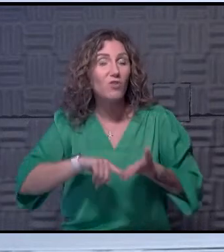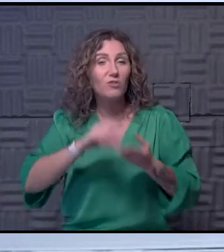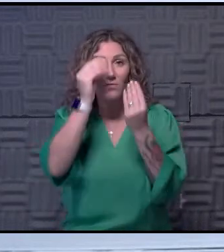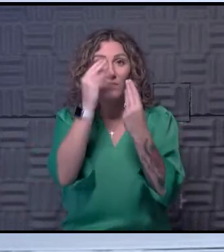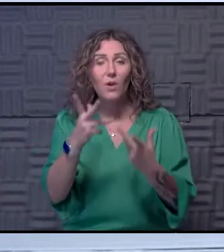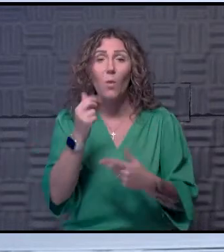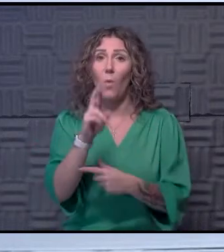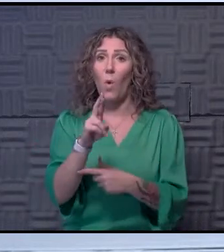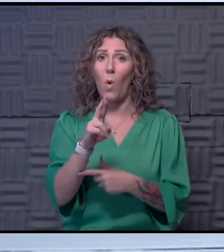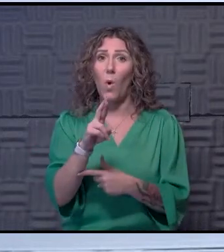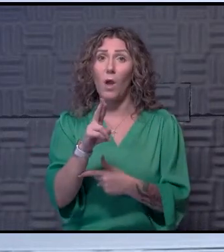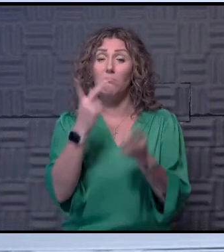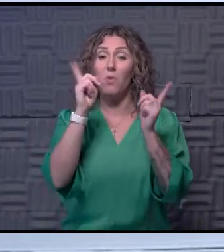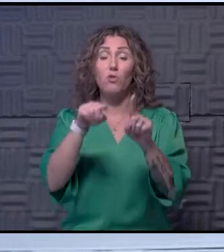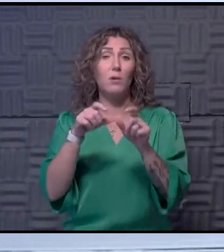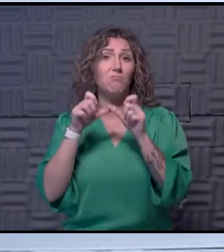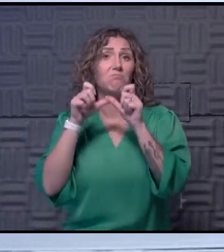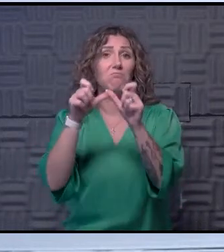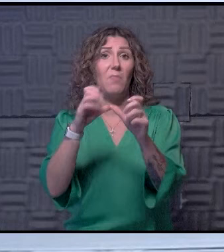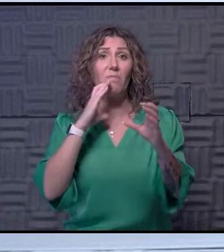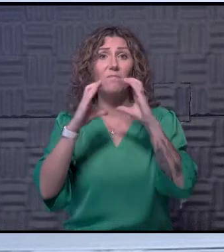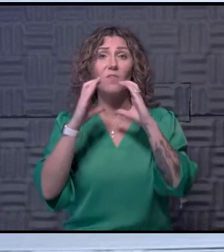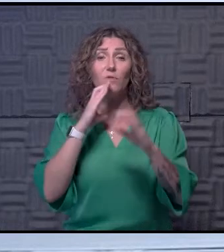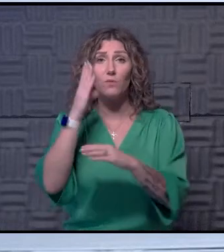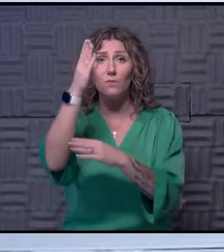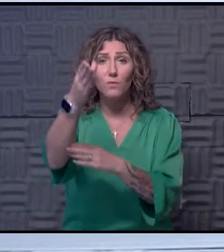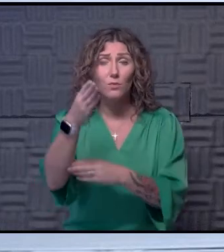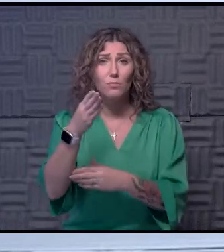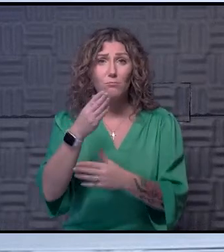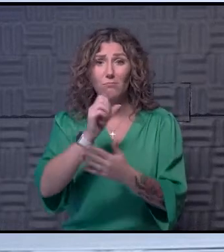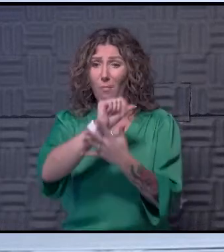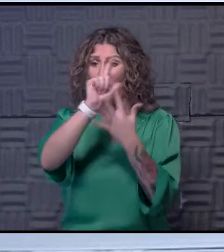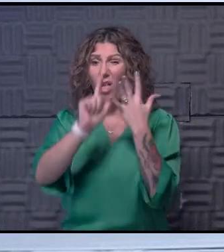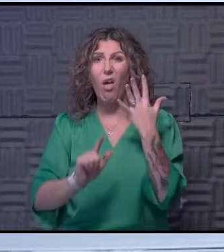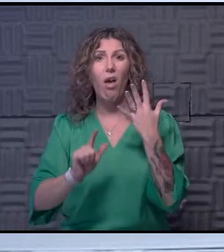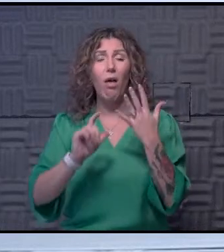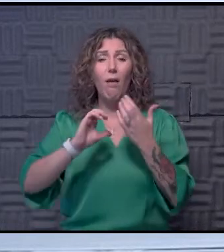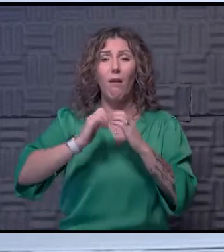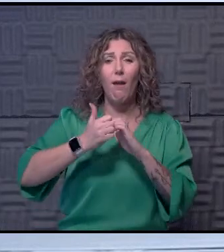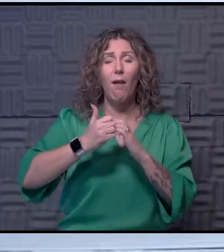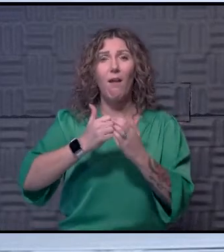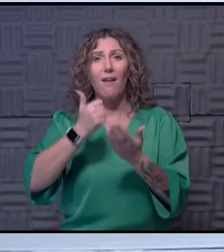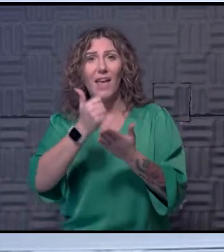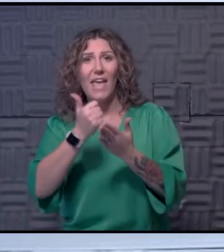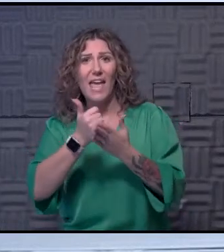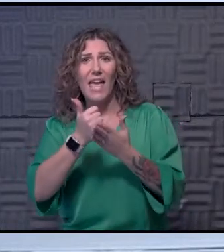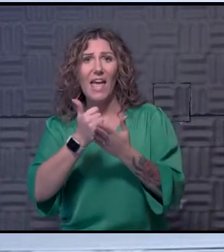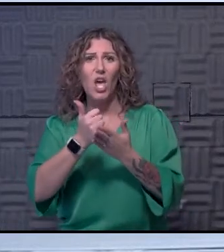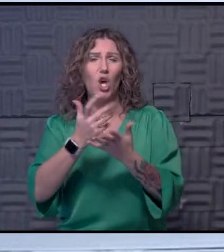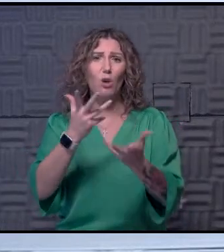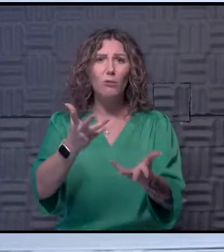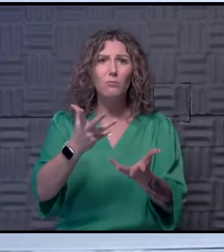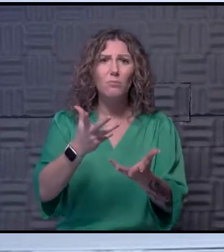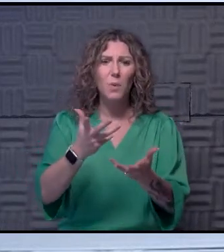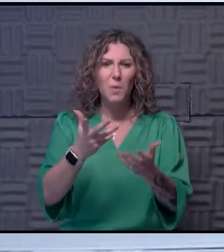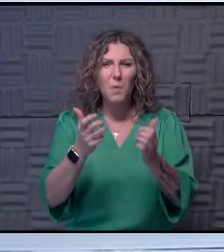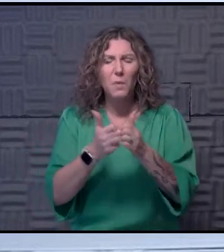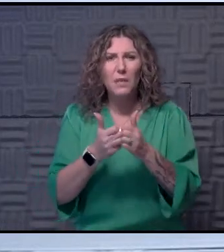to continue the conversation in the future. Those are ways that you can help build, through interpersonal